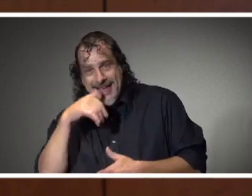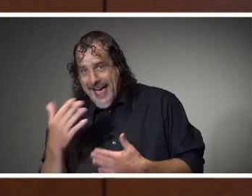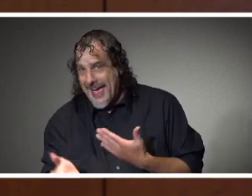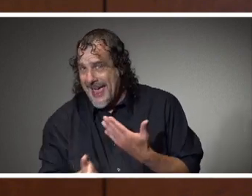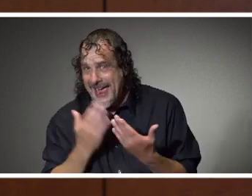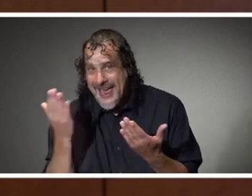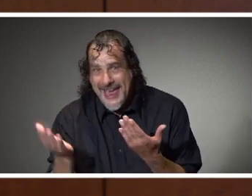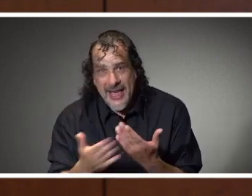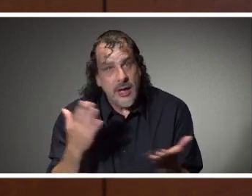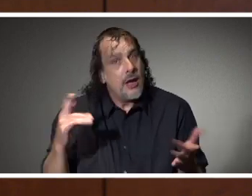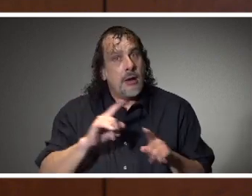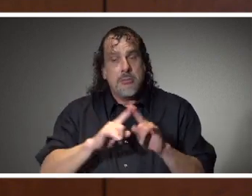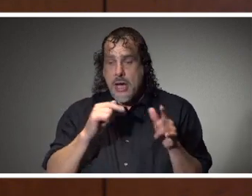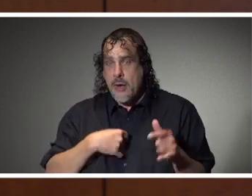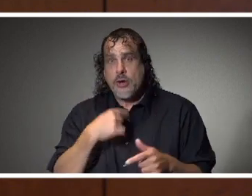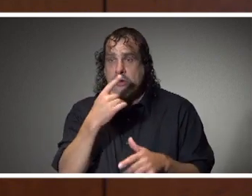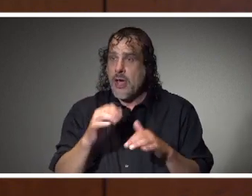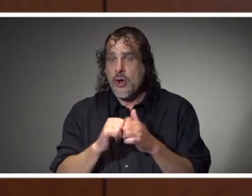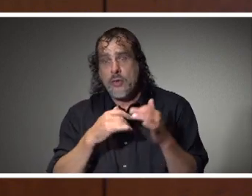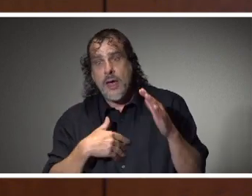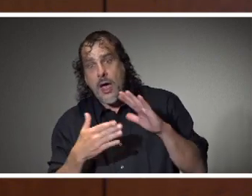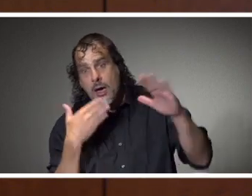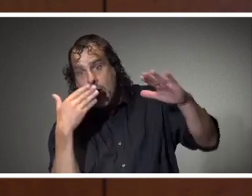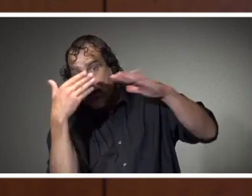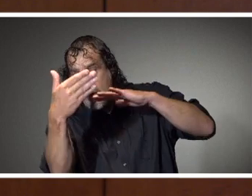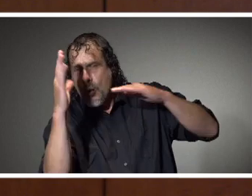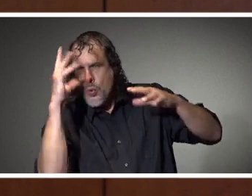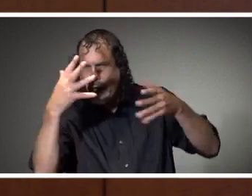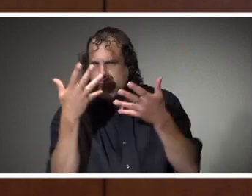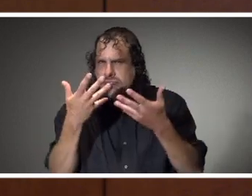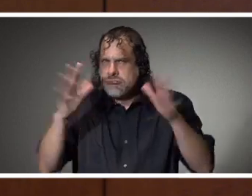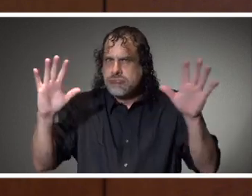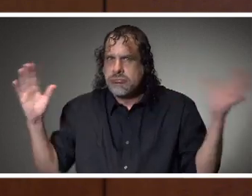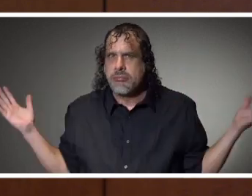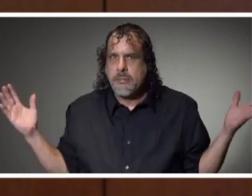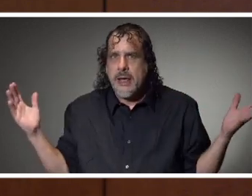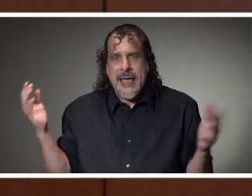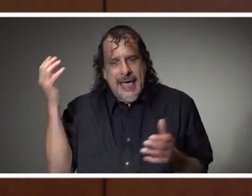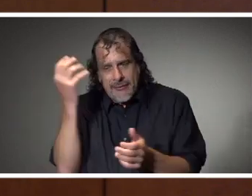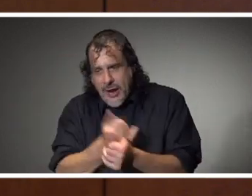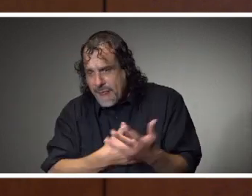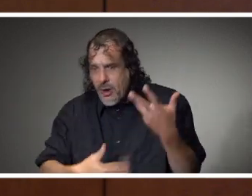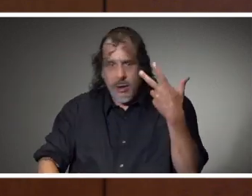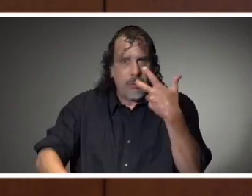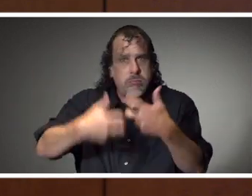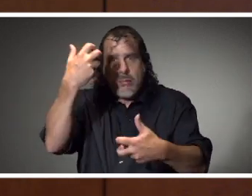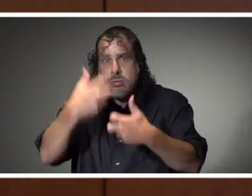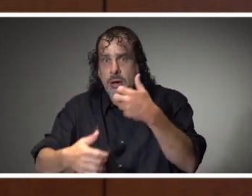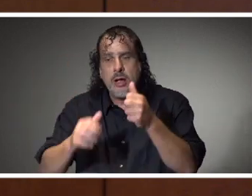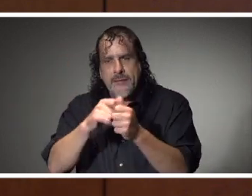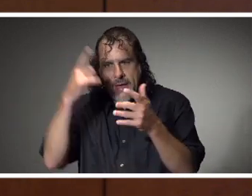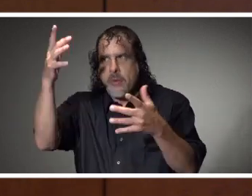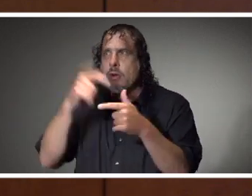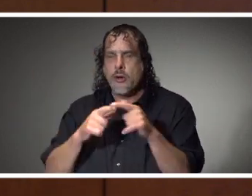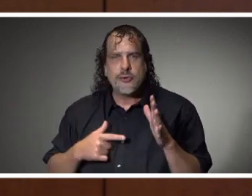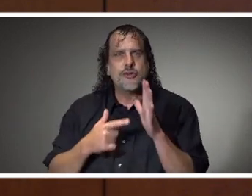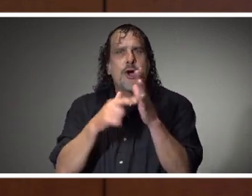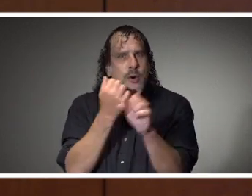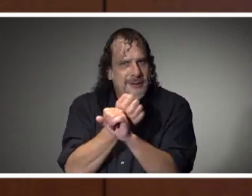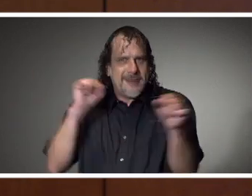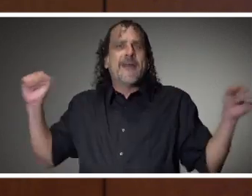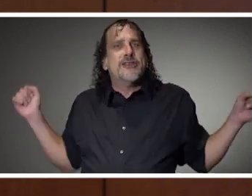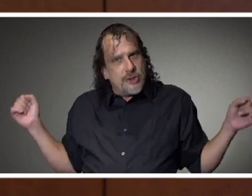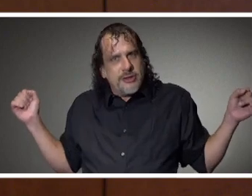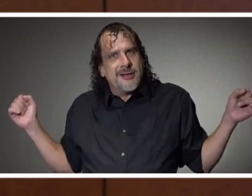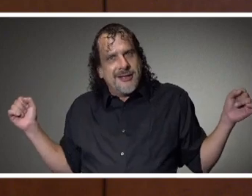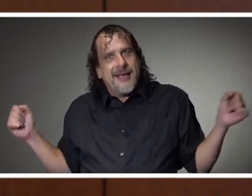remind you, there is a light at the end of the tunnel. I want to remind you that after every tragedy, there's always deliverance. So I'm standing with